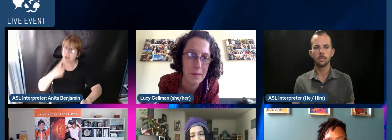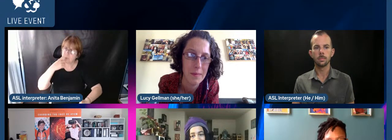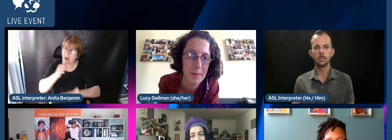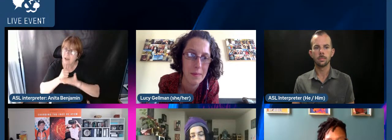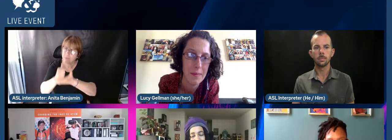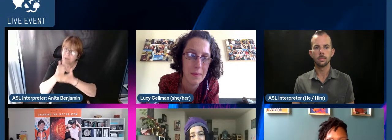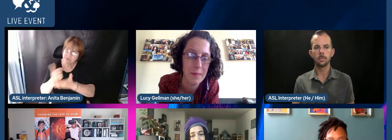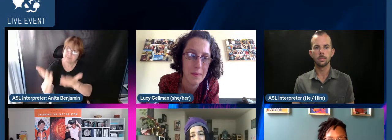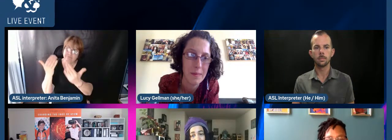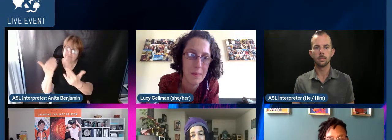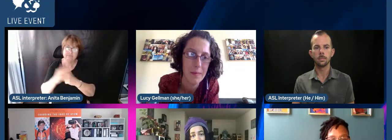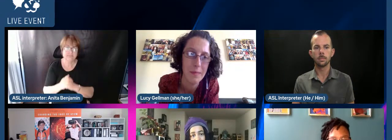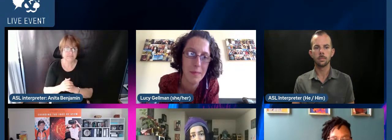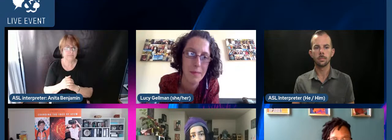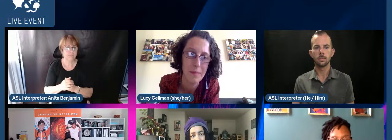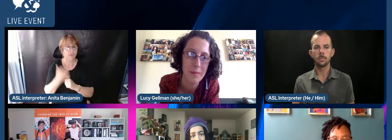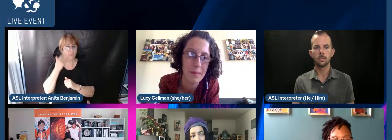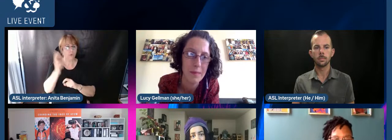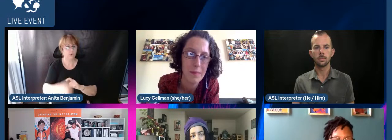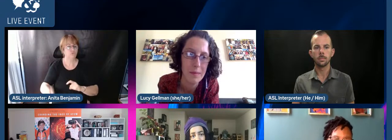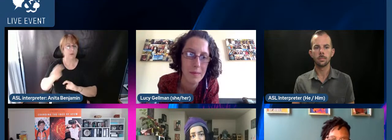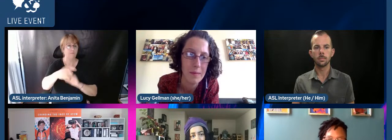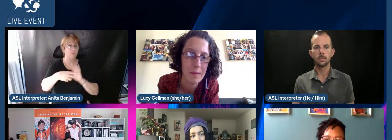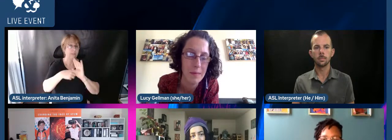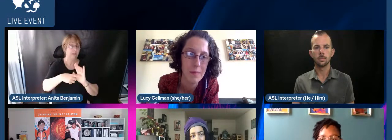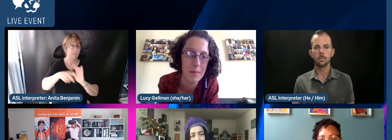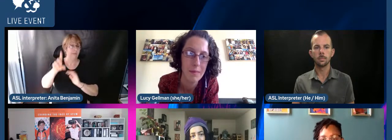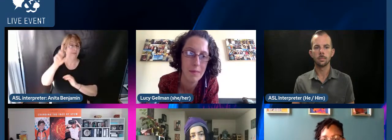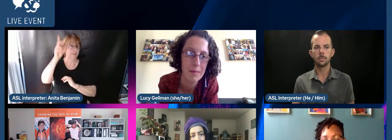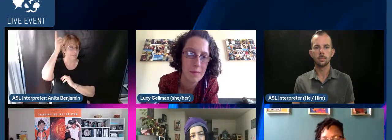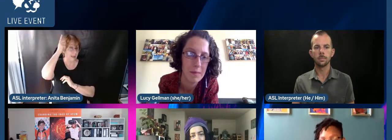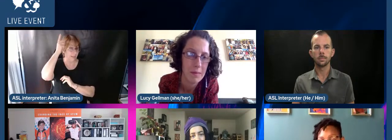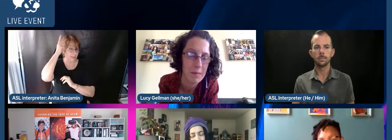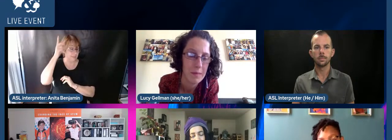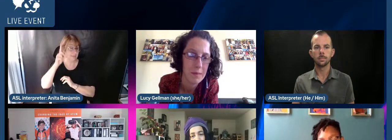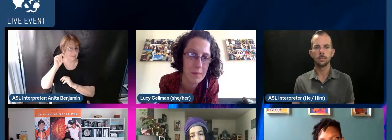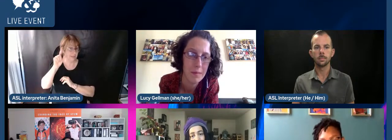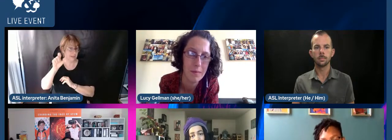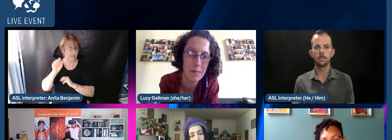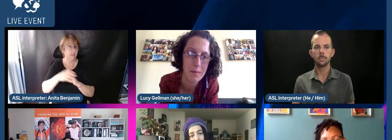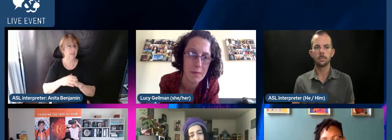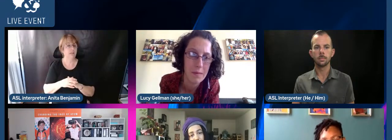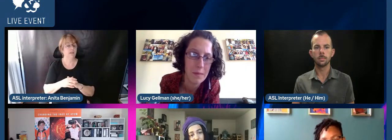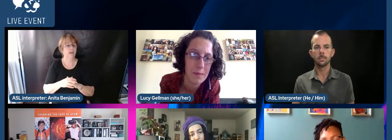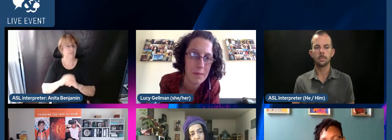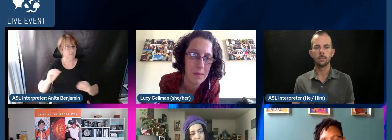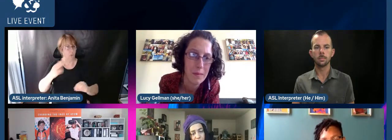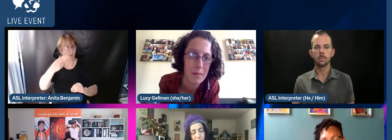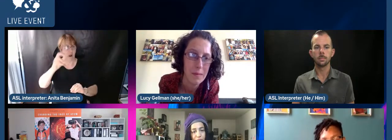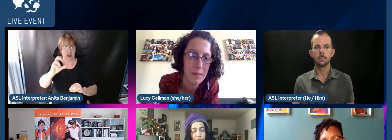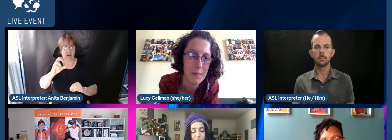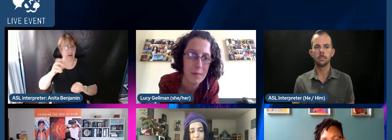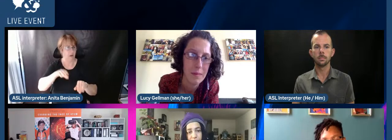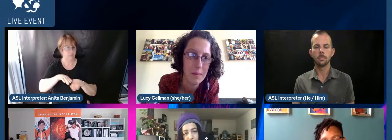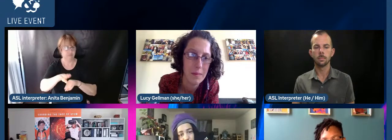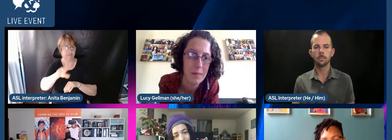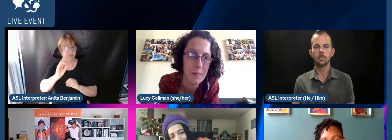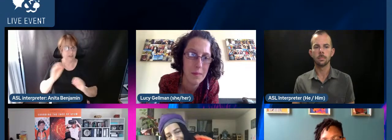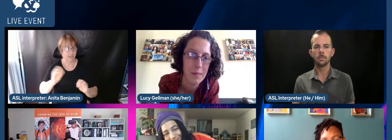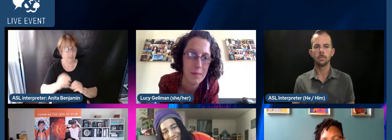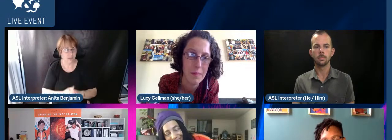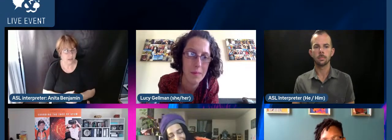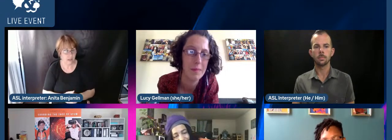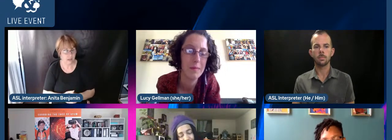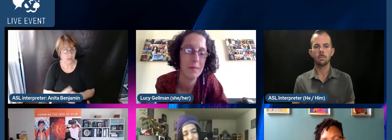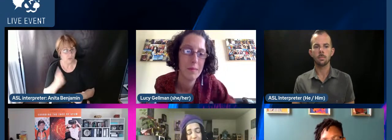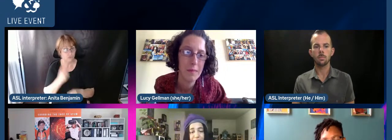You know, we're going on a trip to Dallas, you know, in a handicap van that breaks,